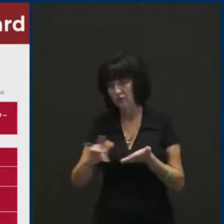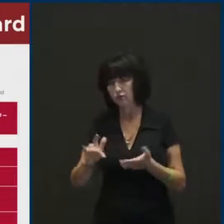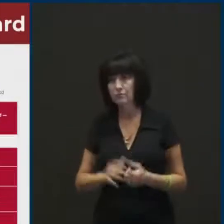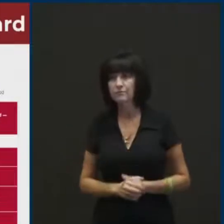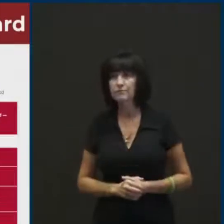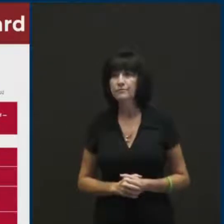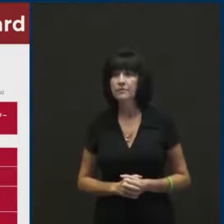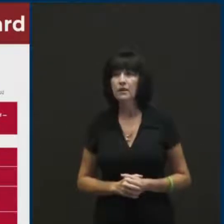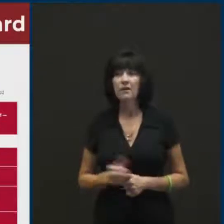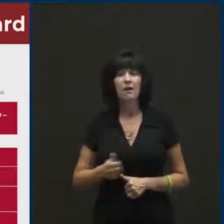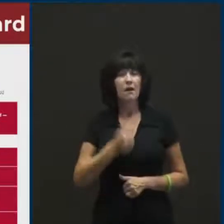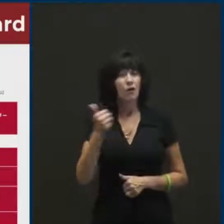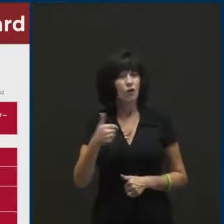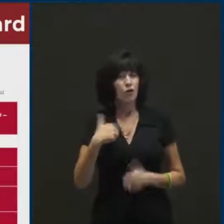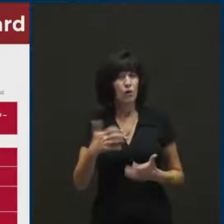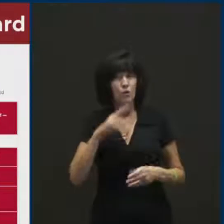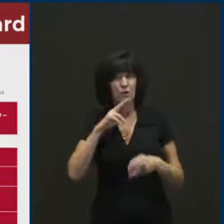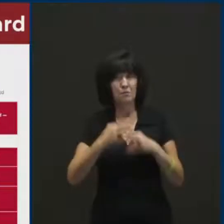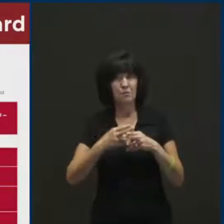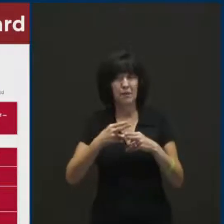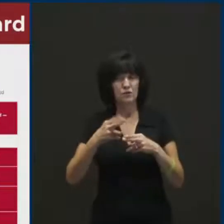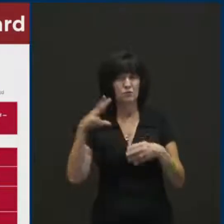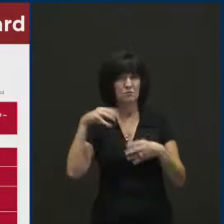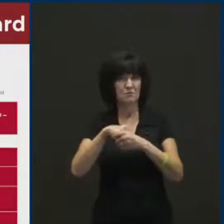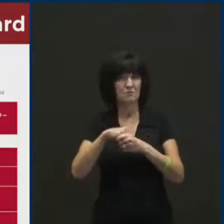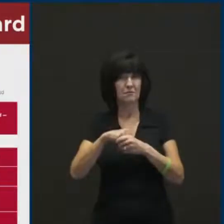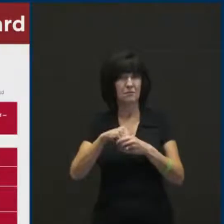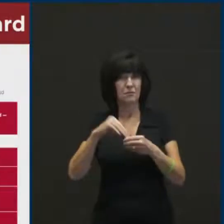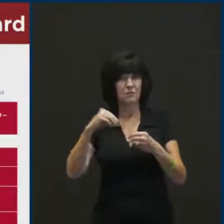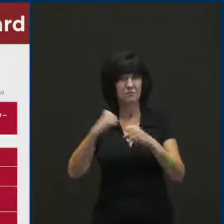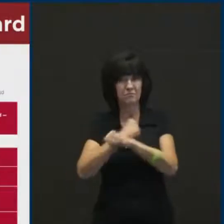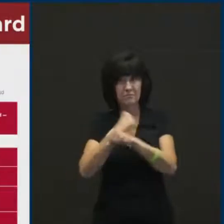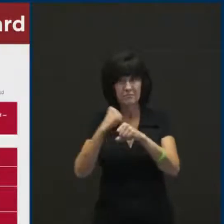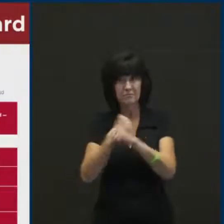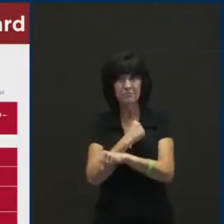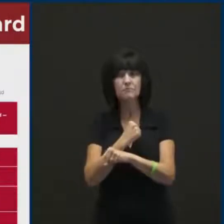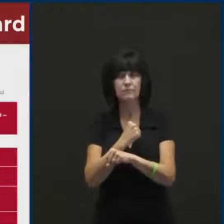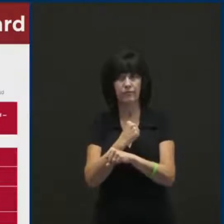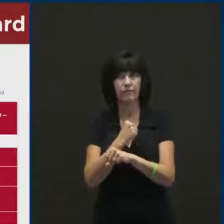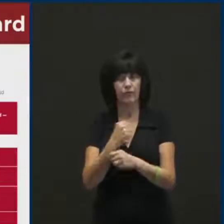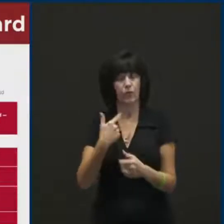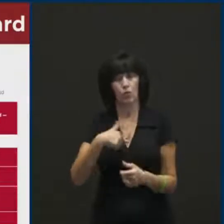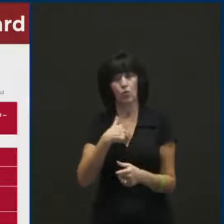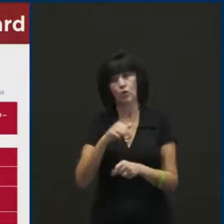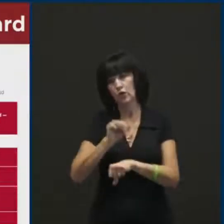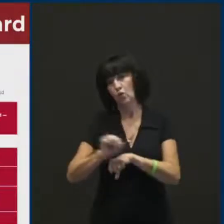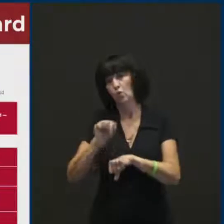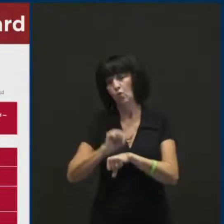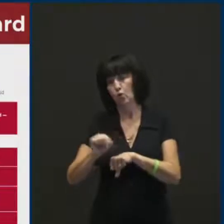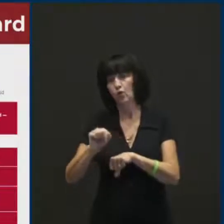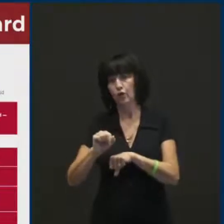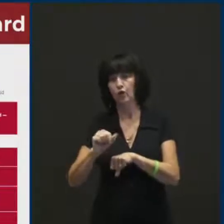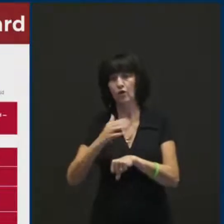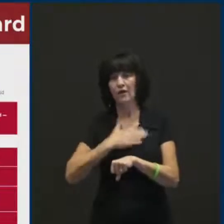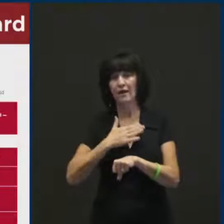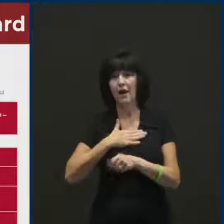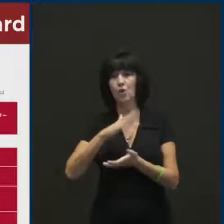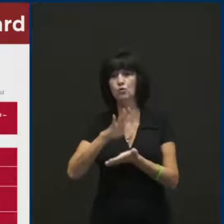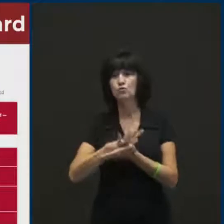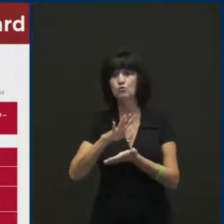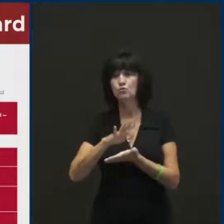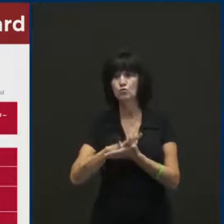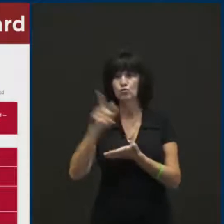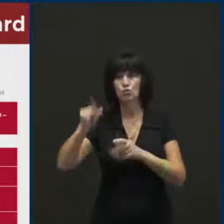on the data. We just want to share that we are working on some updates for our school